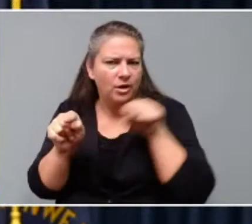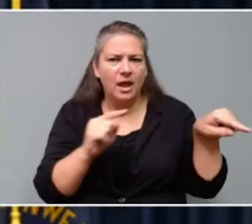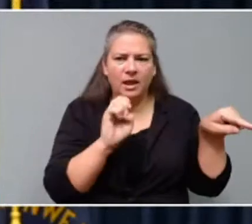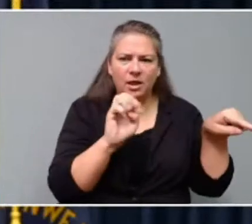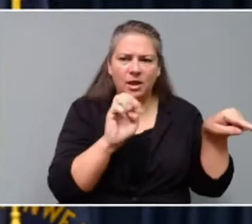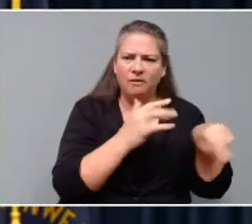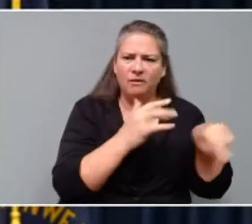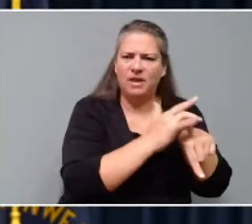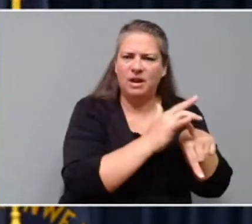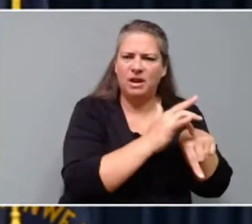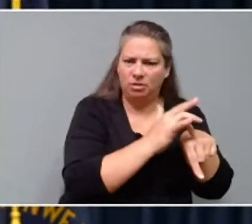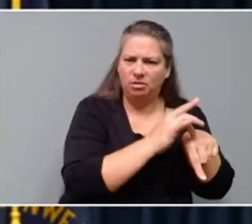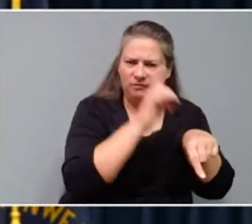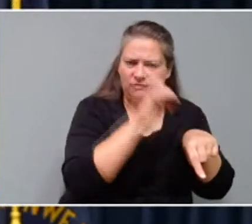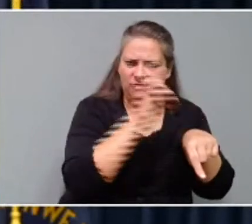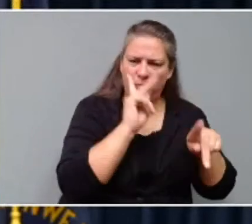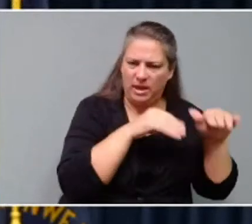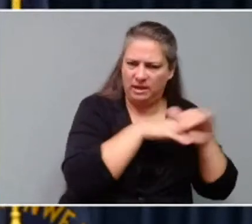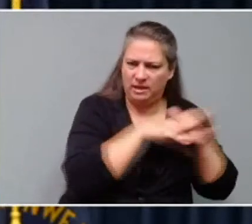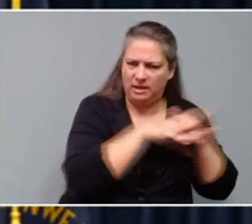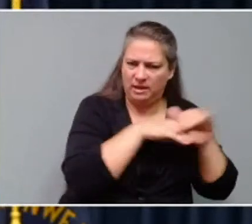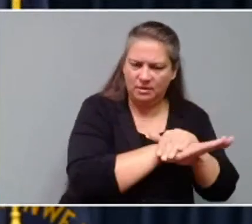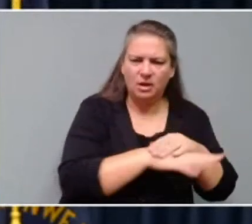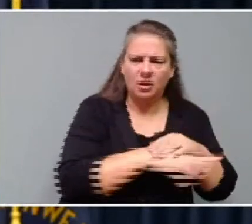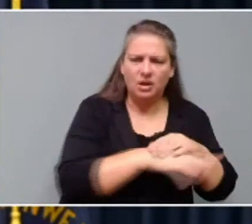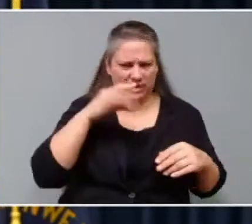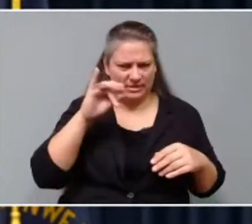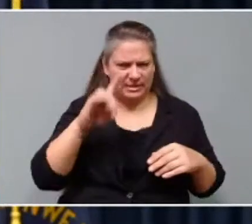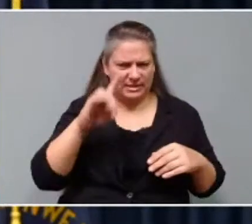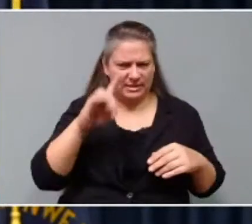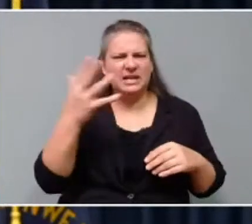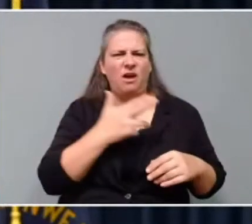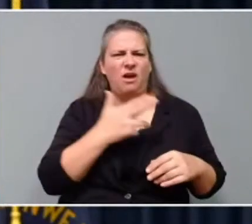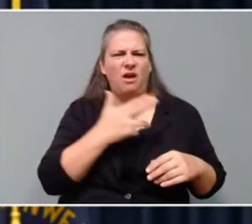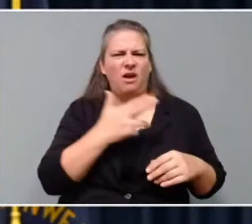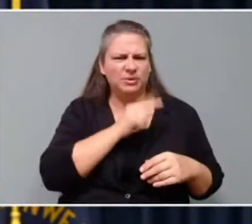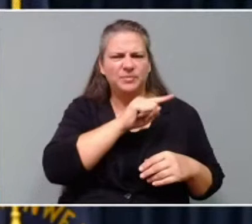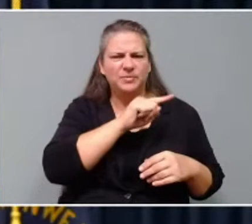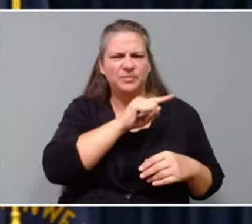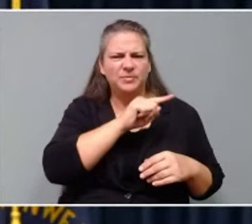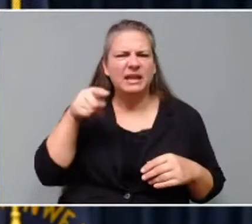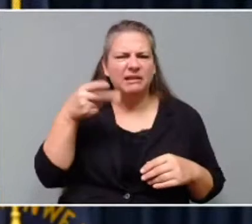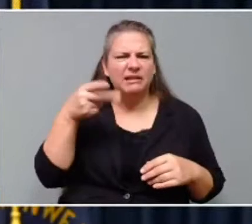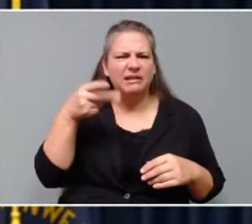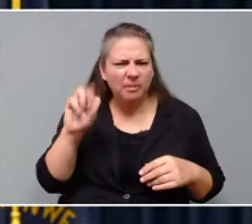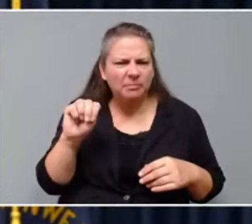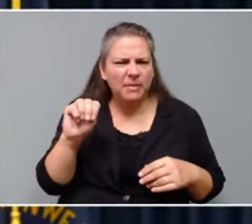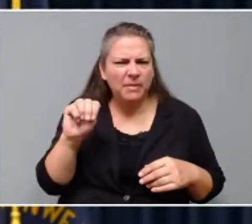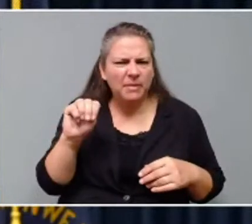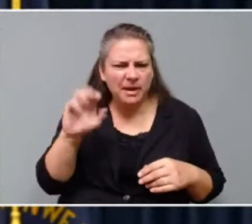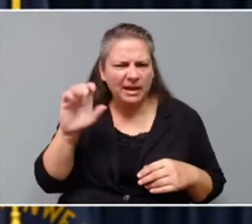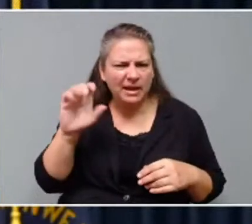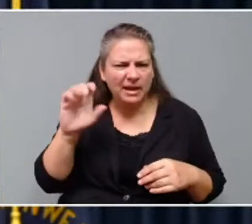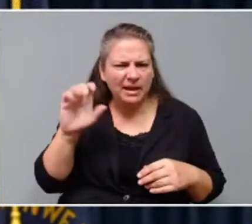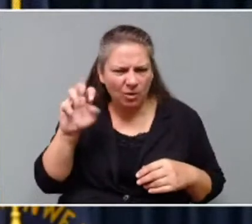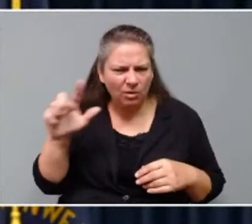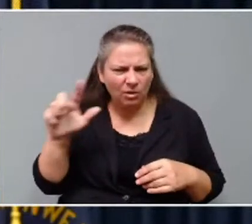Baptist Corbin. We did that at Ephraim McDowell. We're opening a new center in